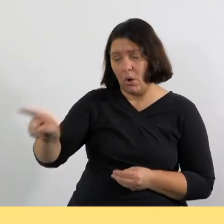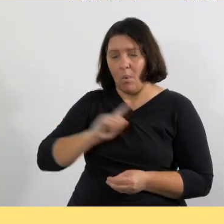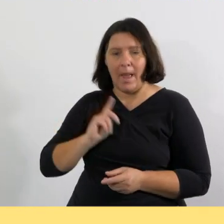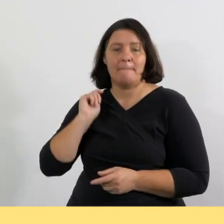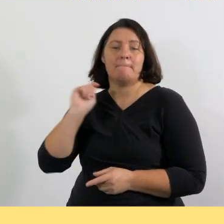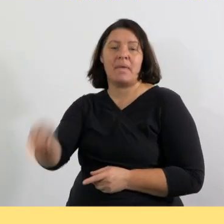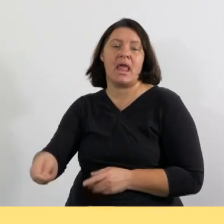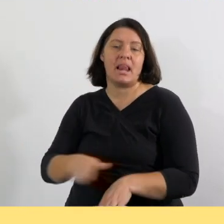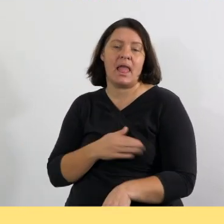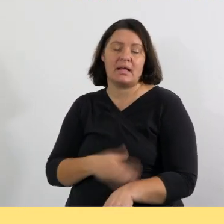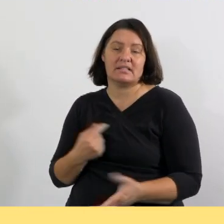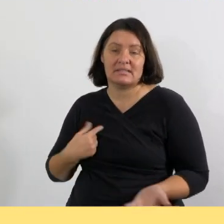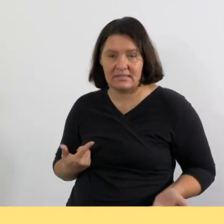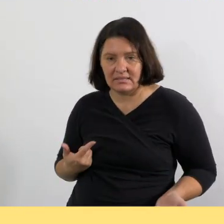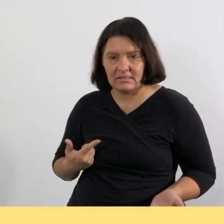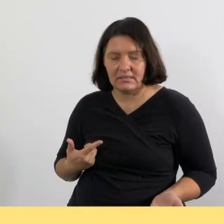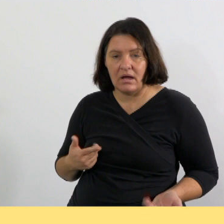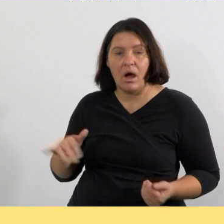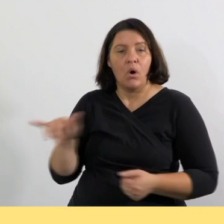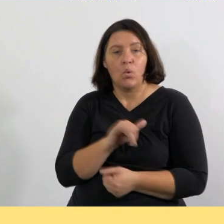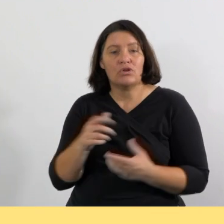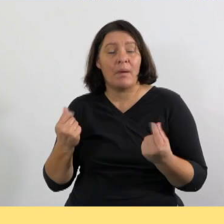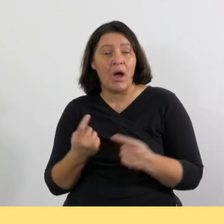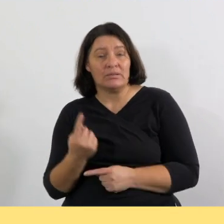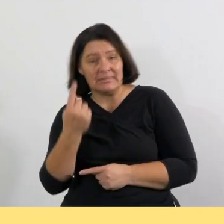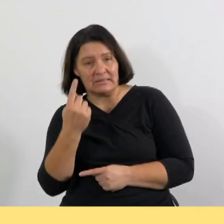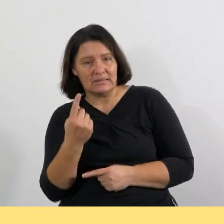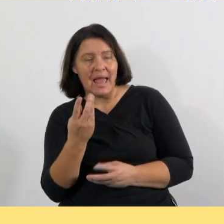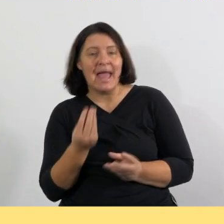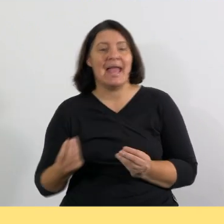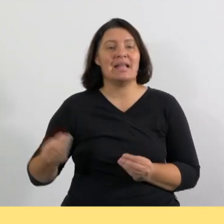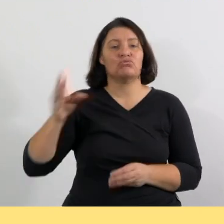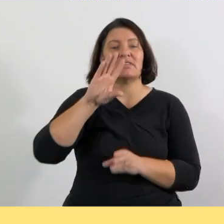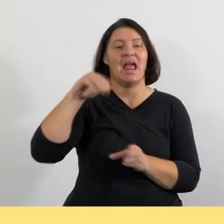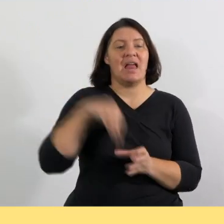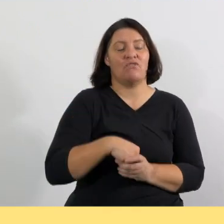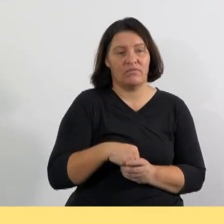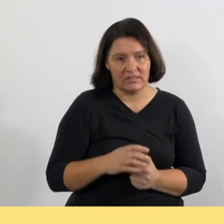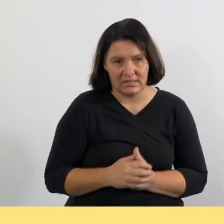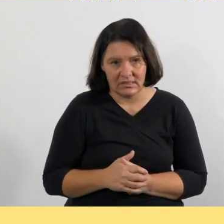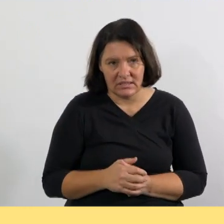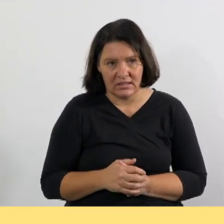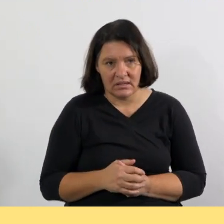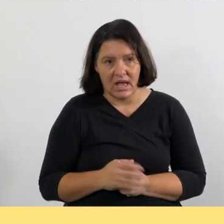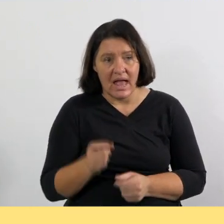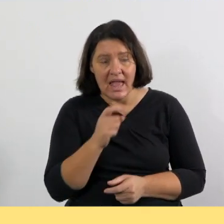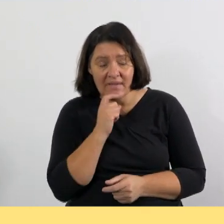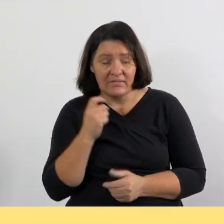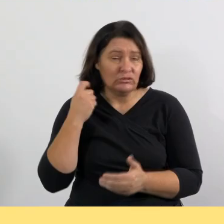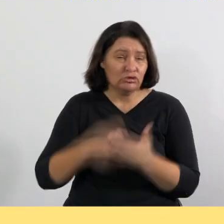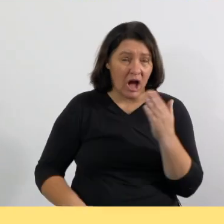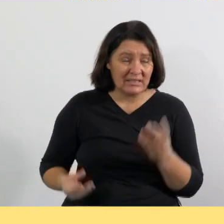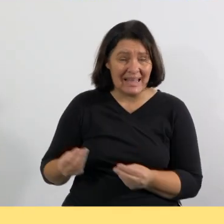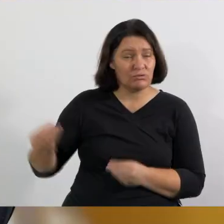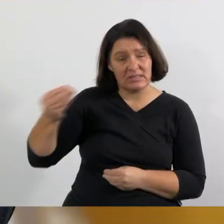creditor on an overdue amount. In which of the amounts above is the interest included? When we are